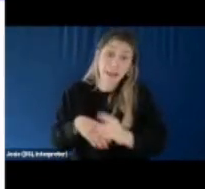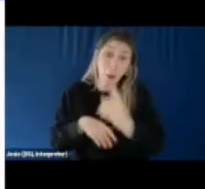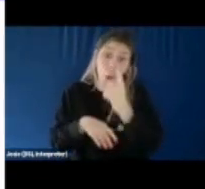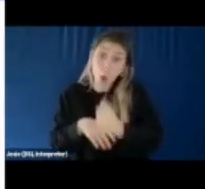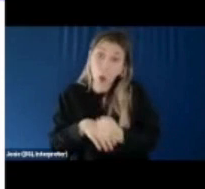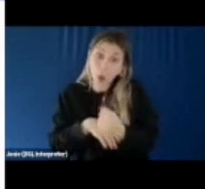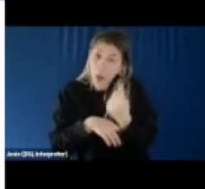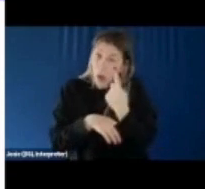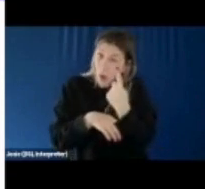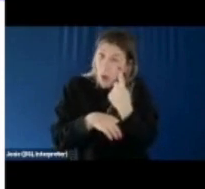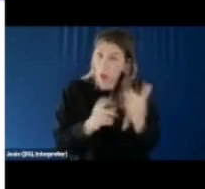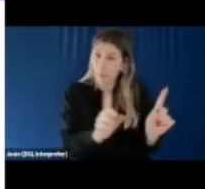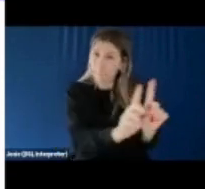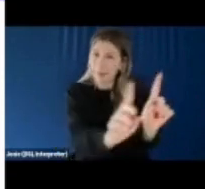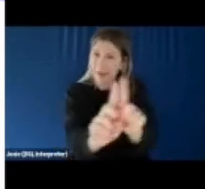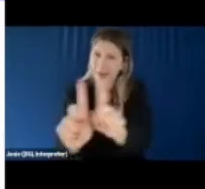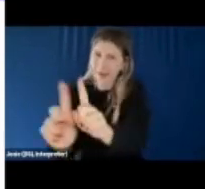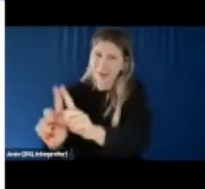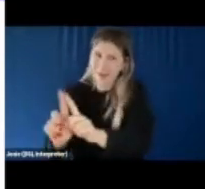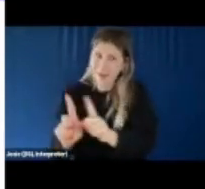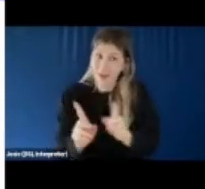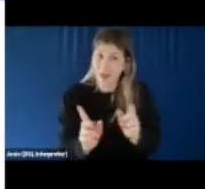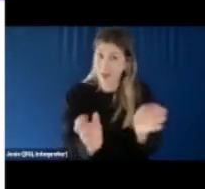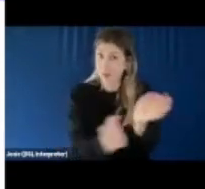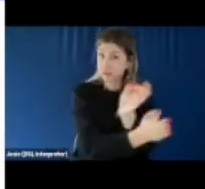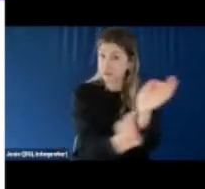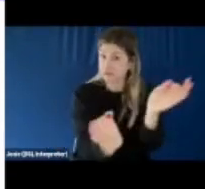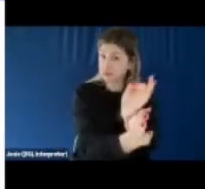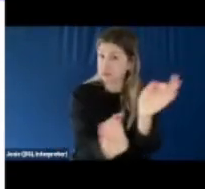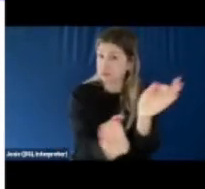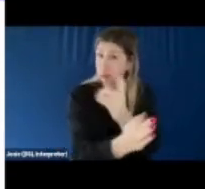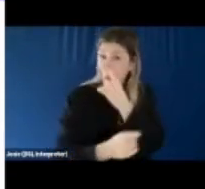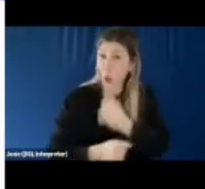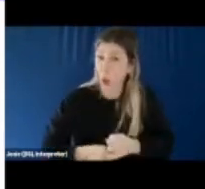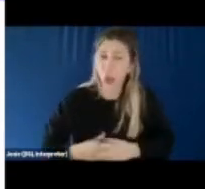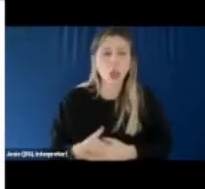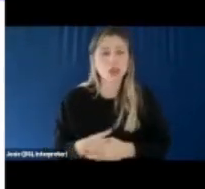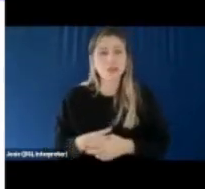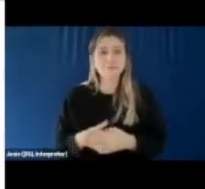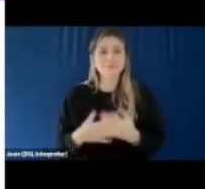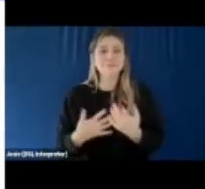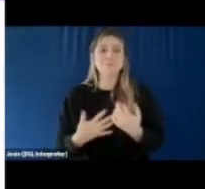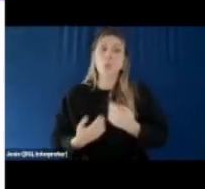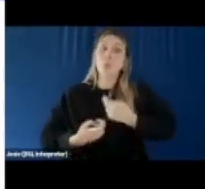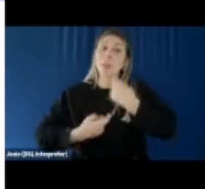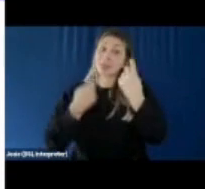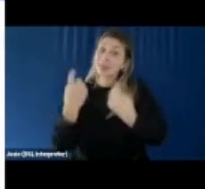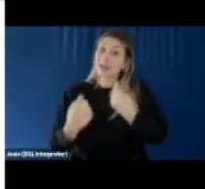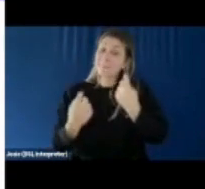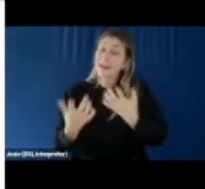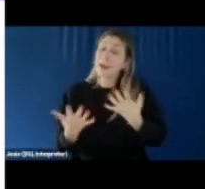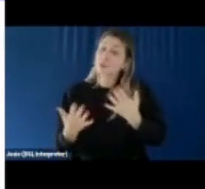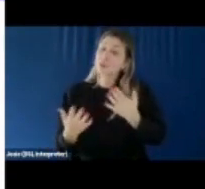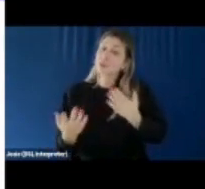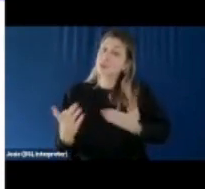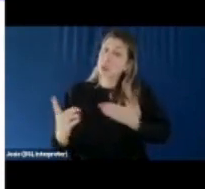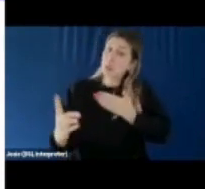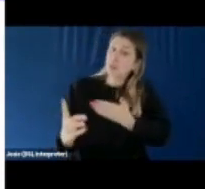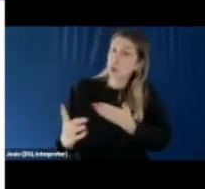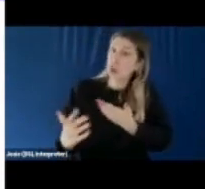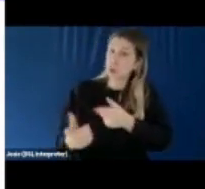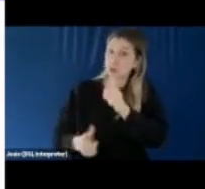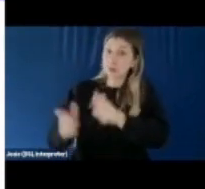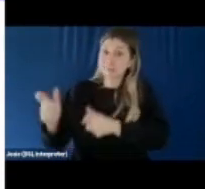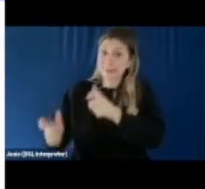today, in the second half, approaching people and being more natural and straightforward, reading out the questions carefully and avoiding any leading